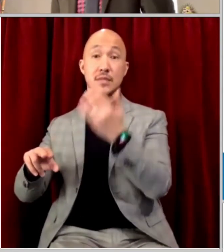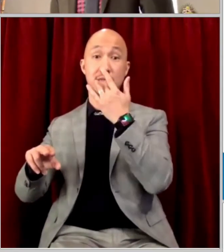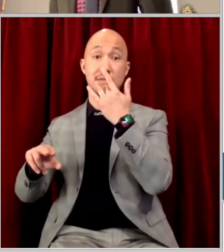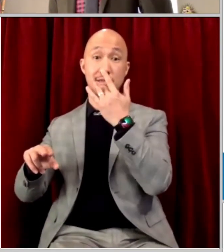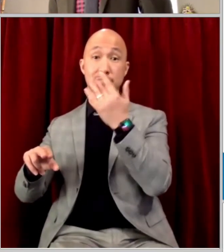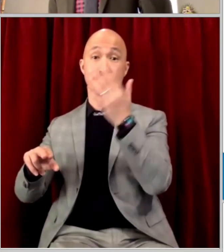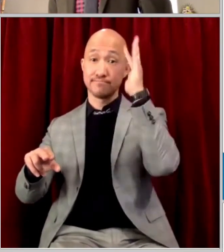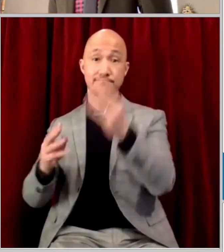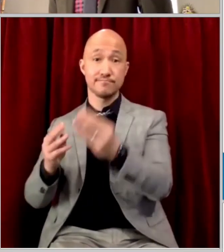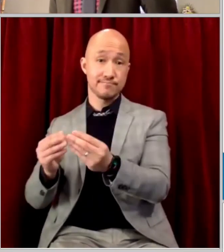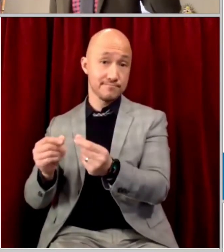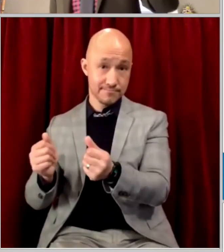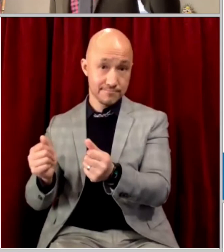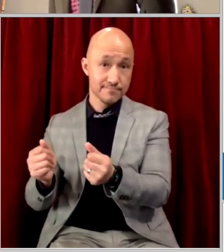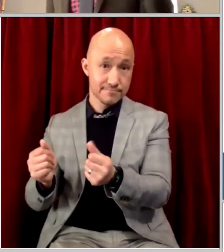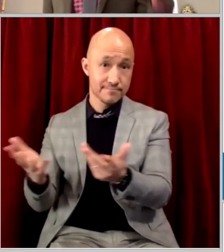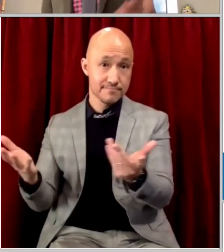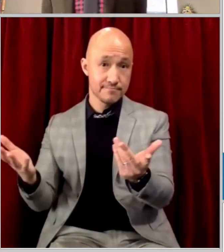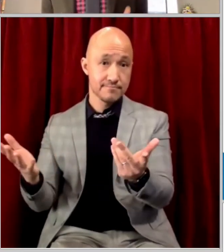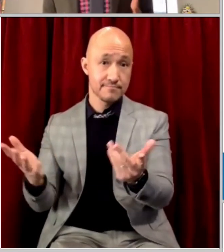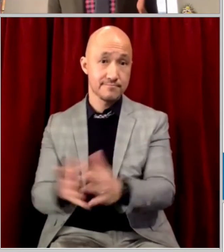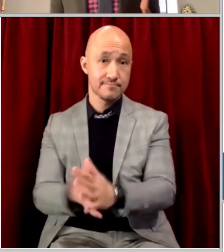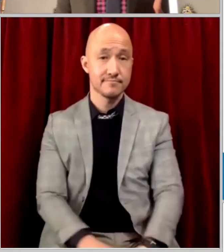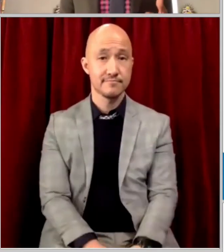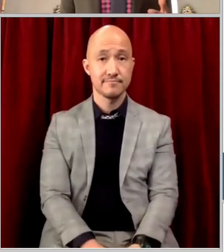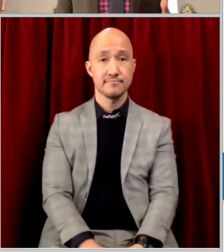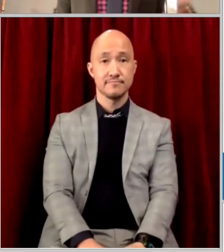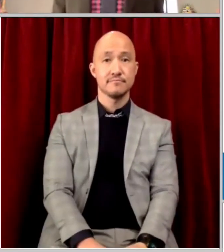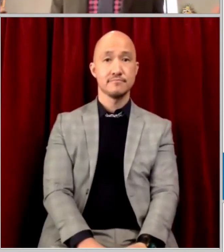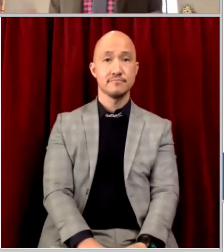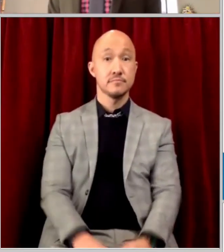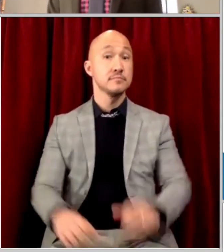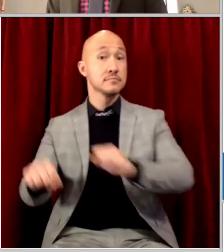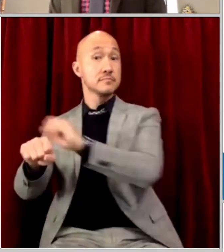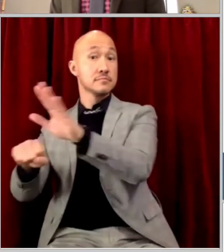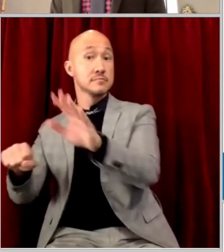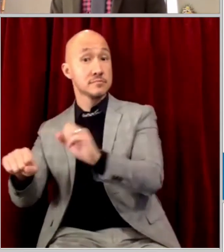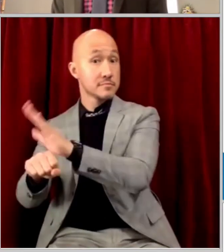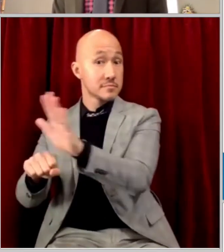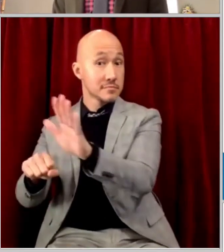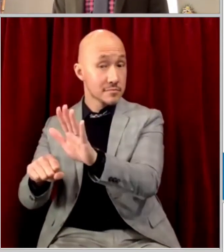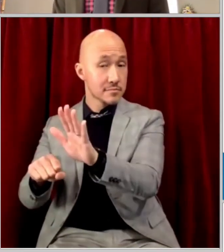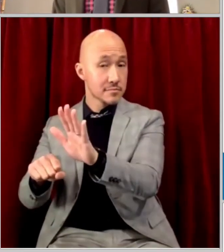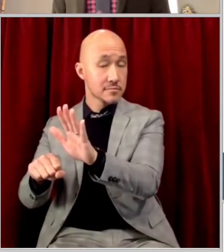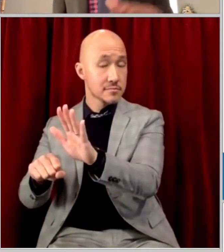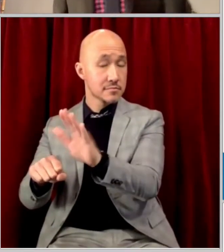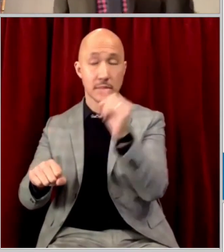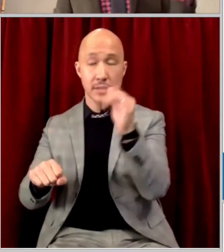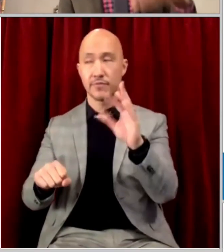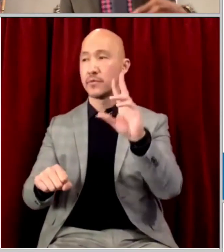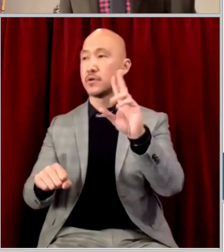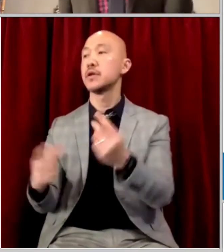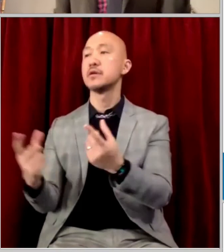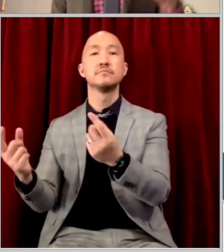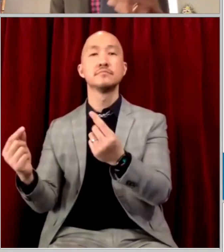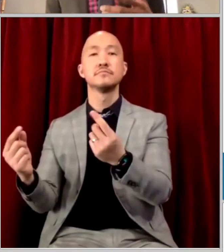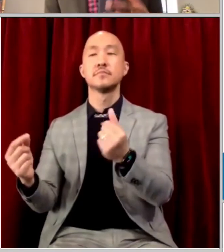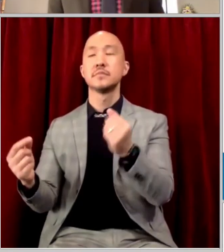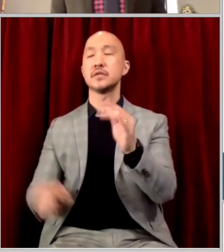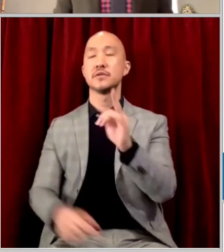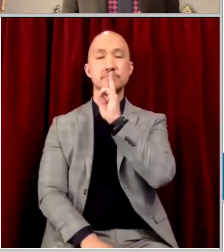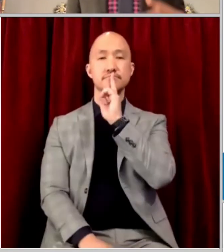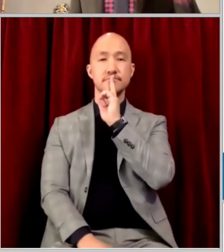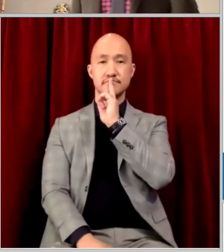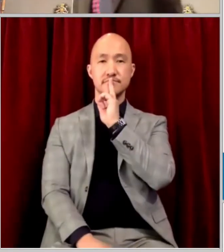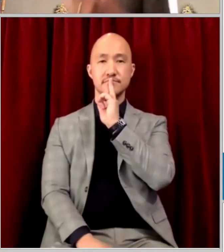enough. If you don't use it, you lose it. If you decide I'm not going to be